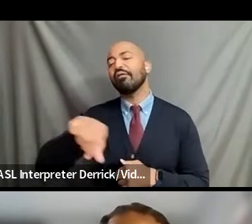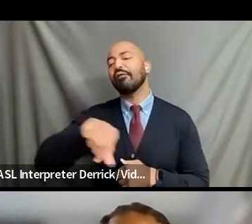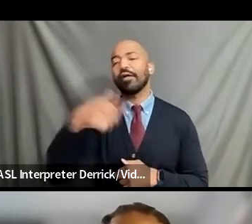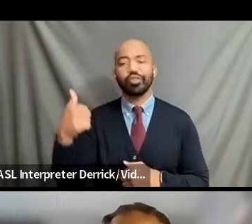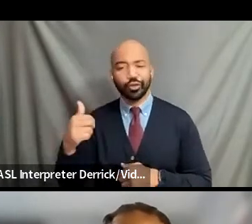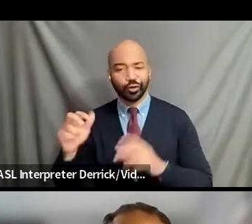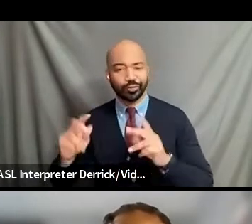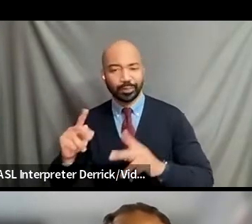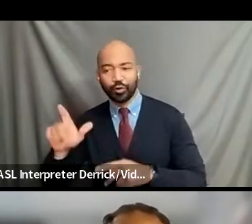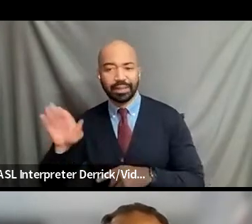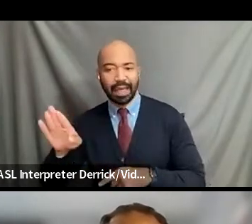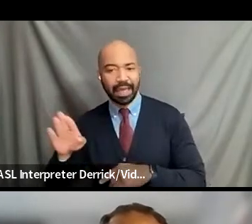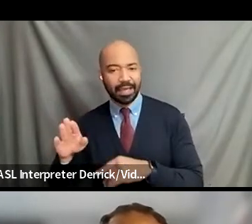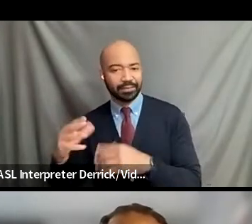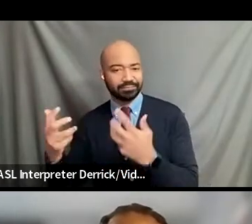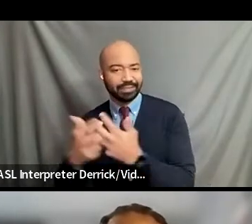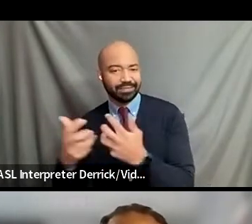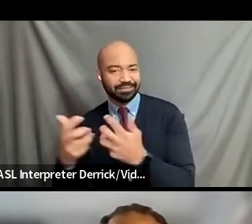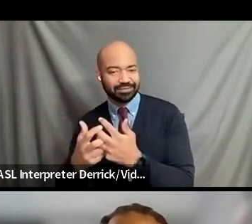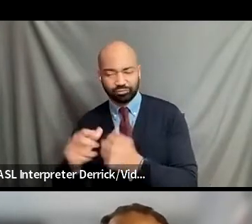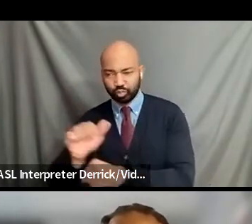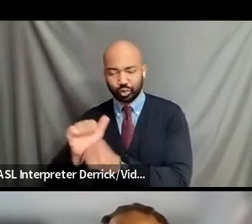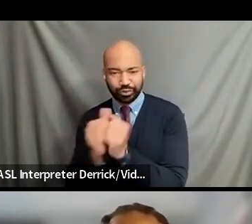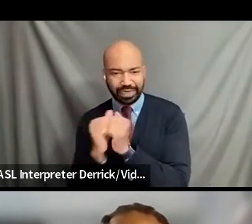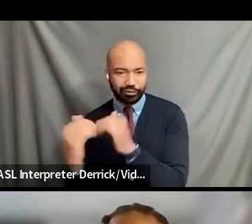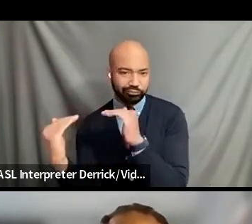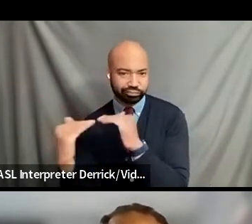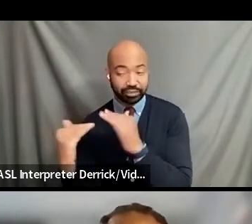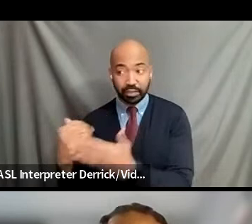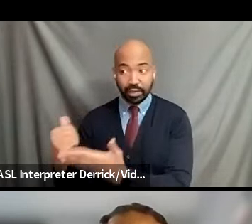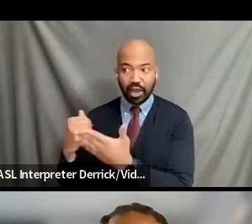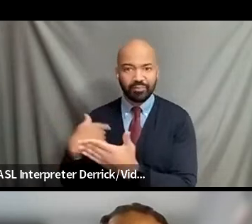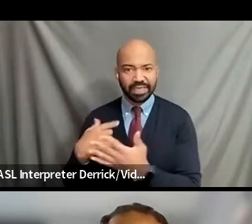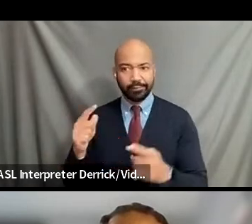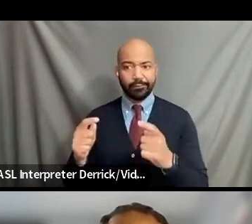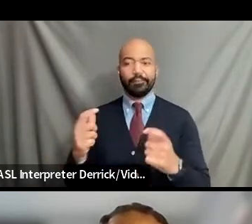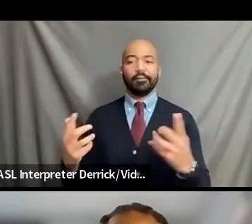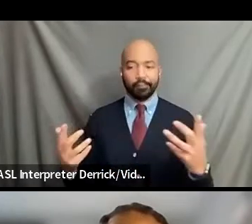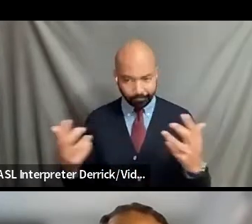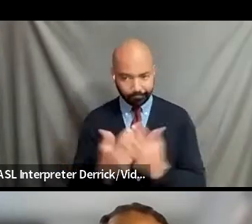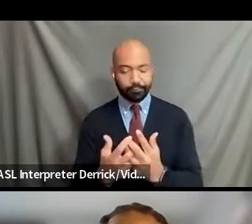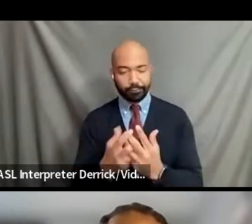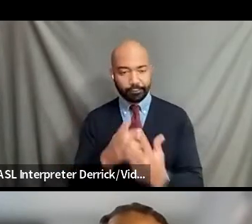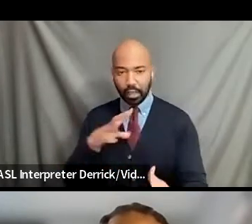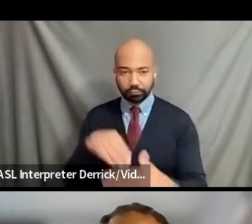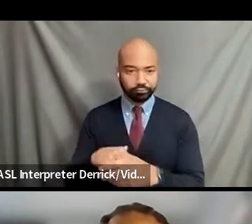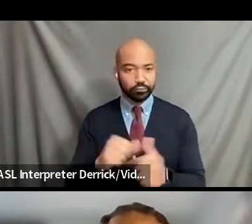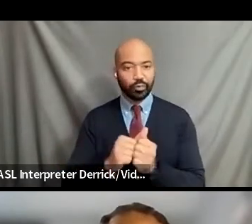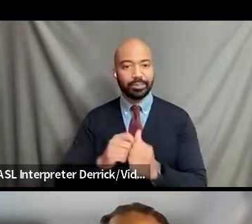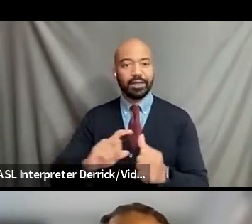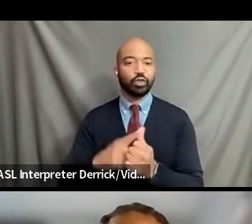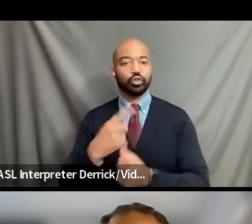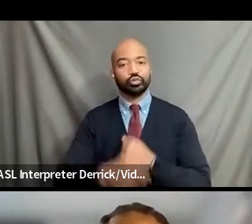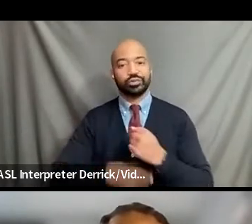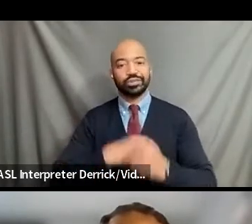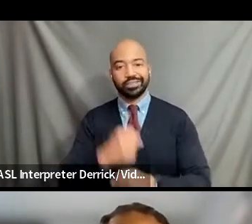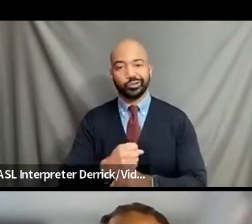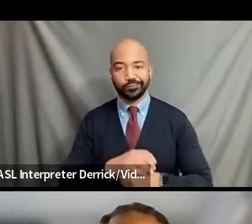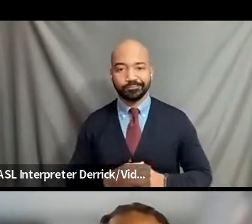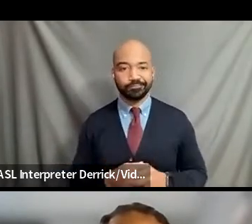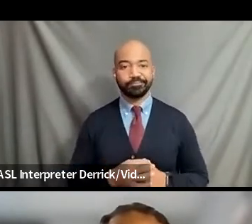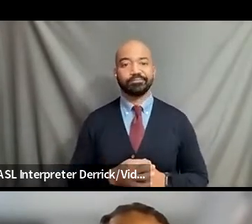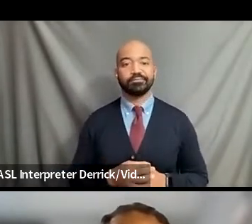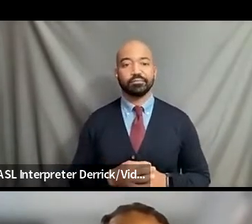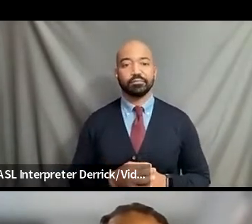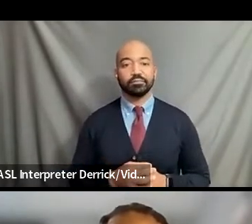they made sure to help me adjust to my first year here. And I think I